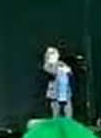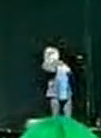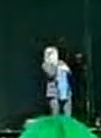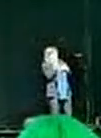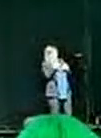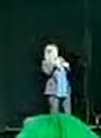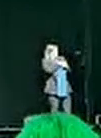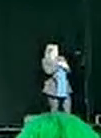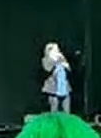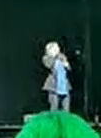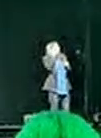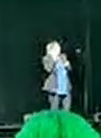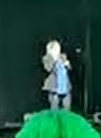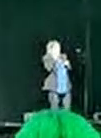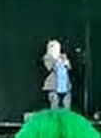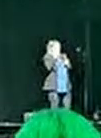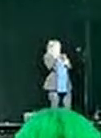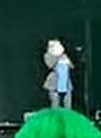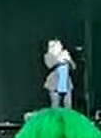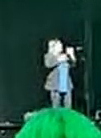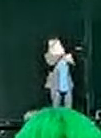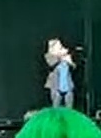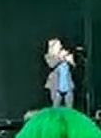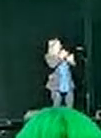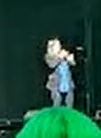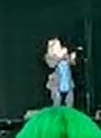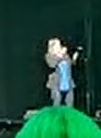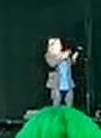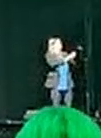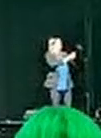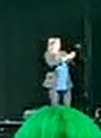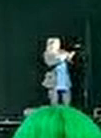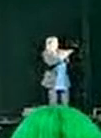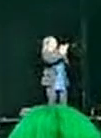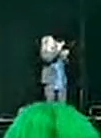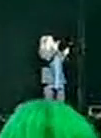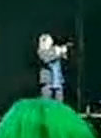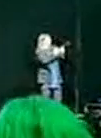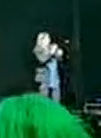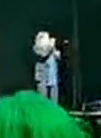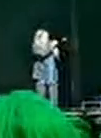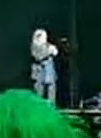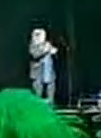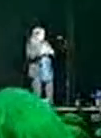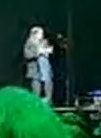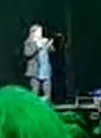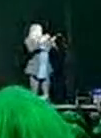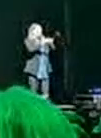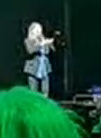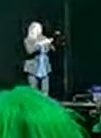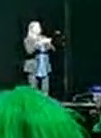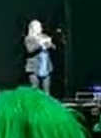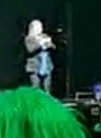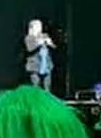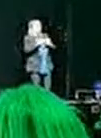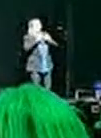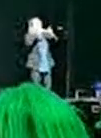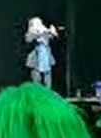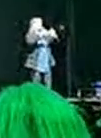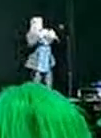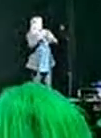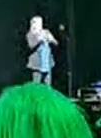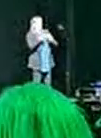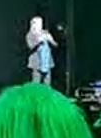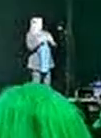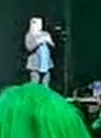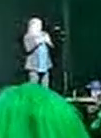Month events during October and beyond. She received a Hope and Inspiration Award for this work, and her work with the Alliance